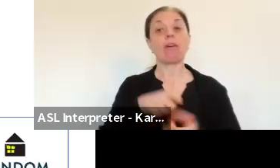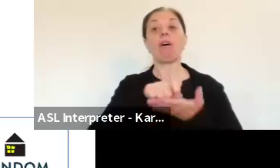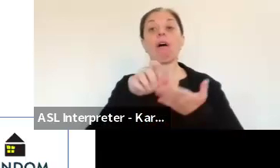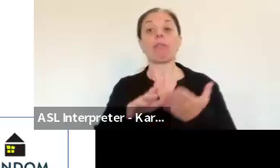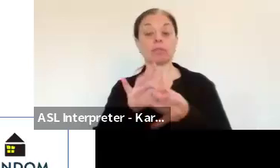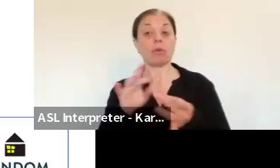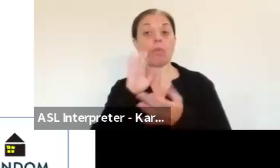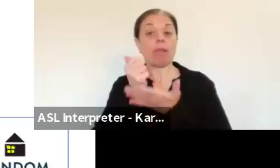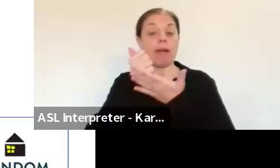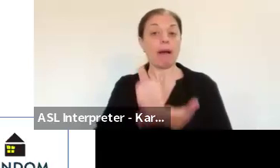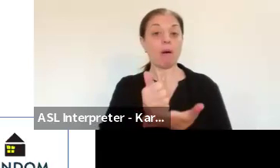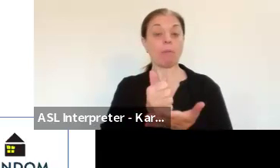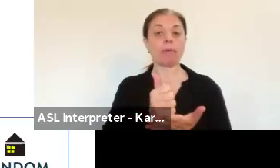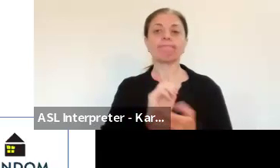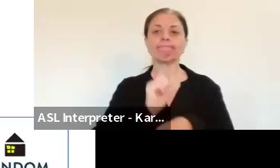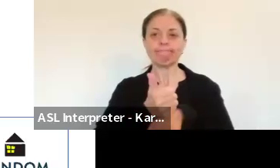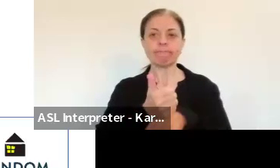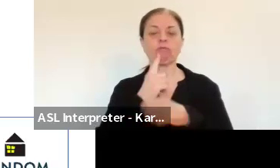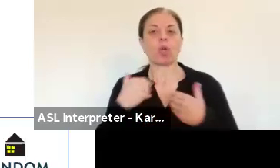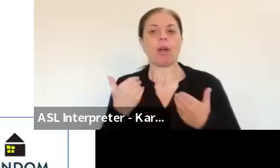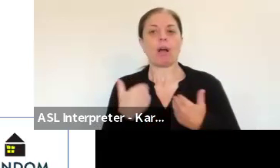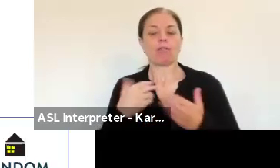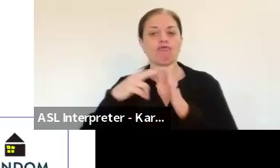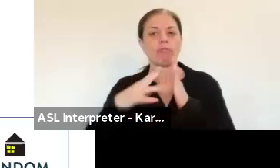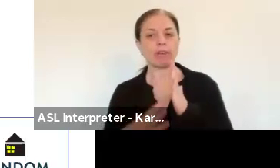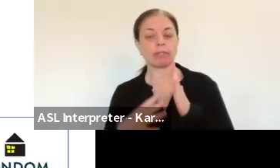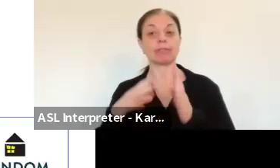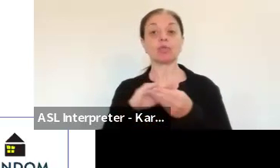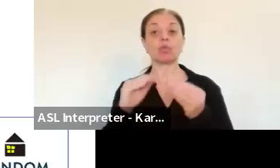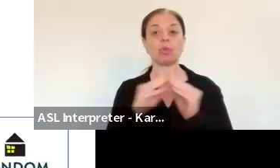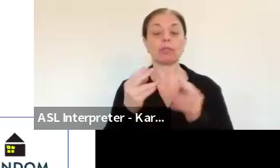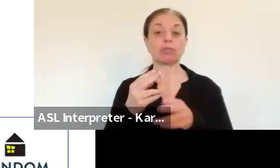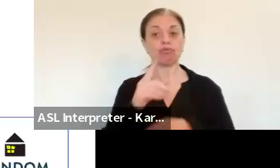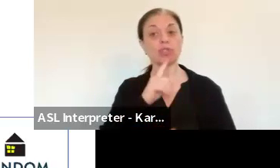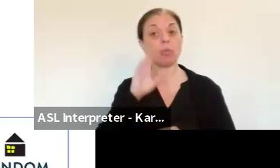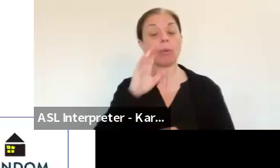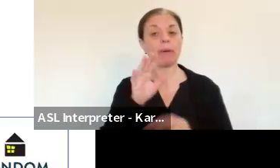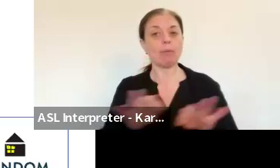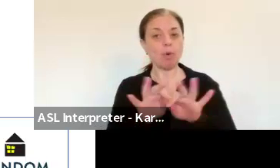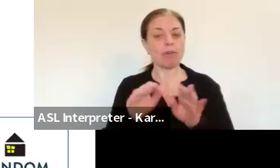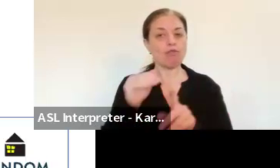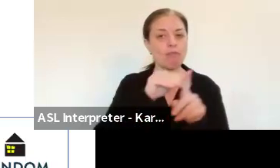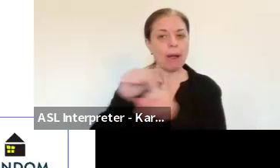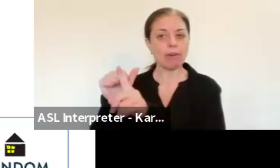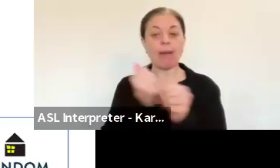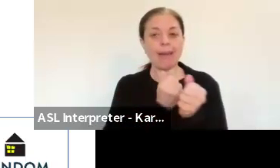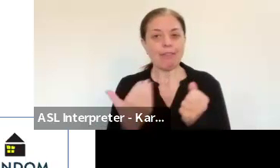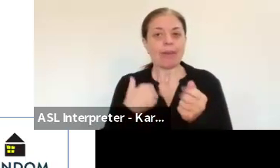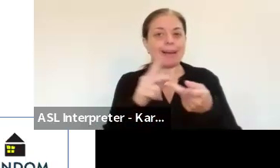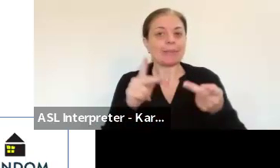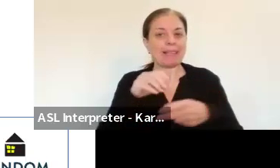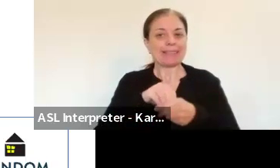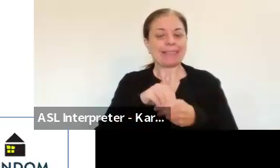help put this event in context for today's young reader, and this story is sure to be an important reminder that everything has a place